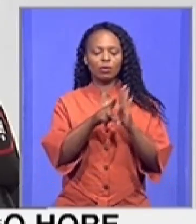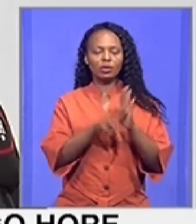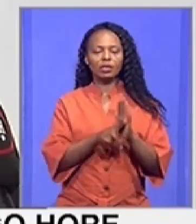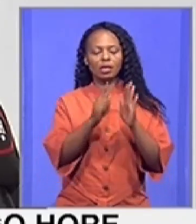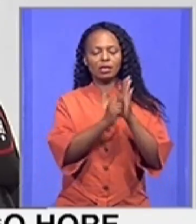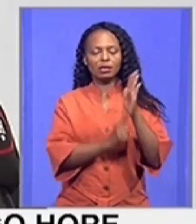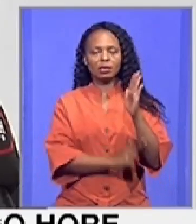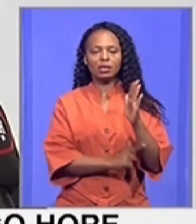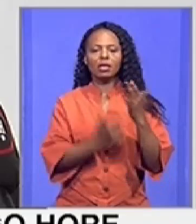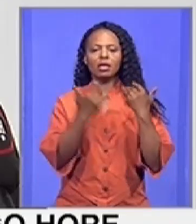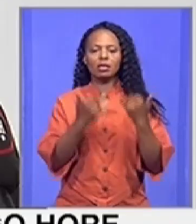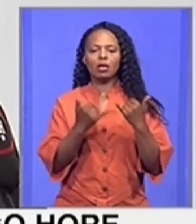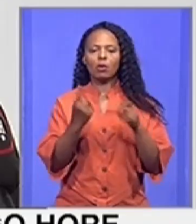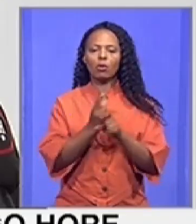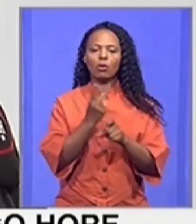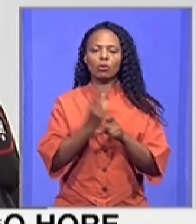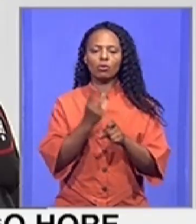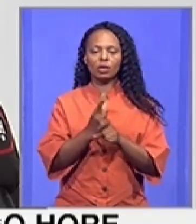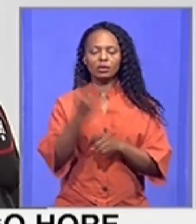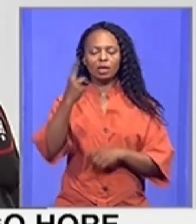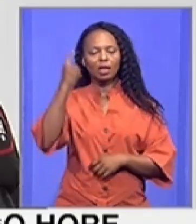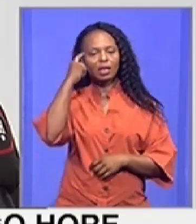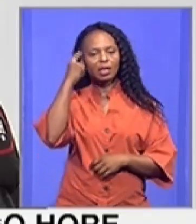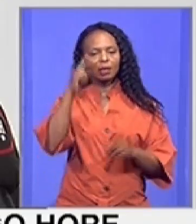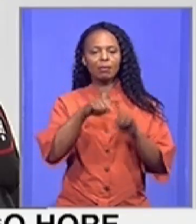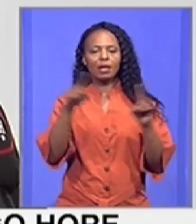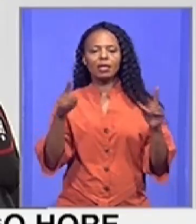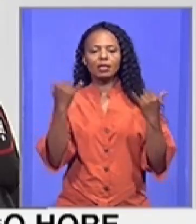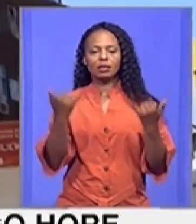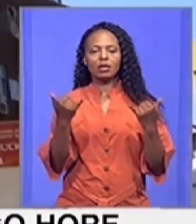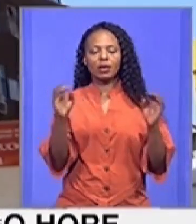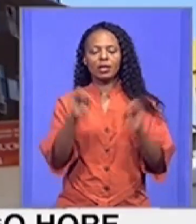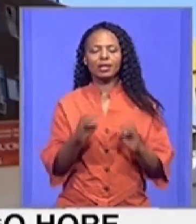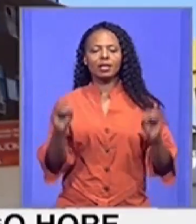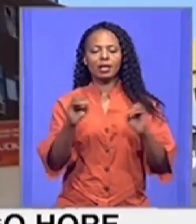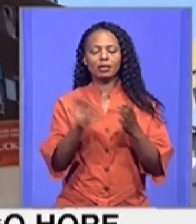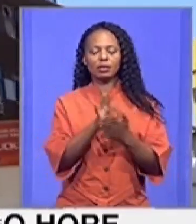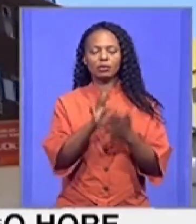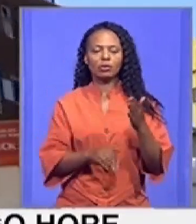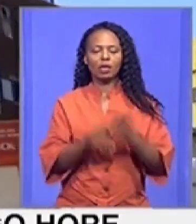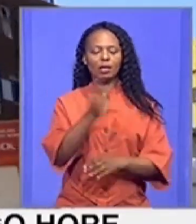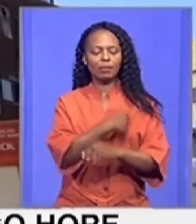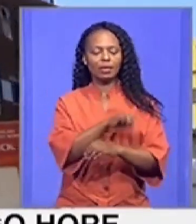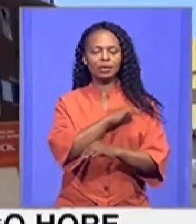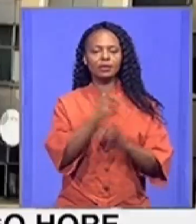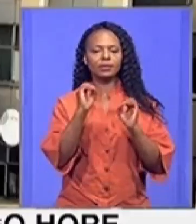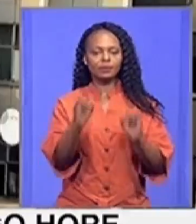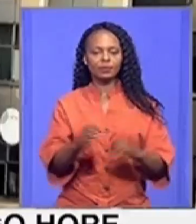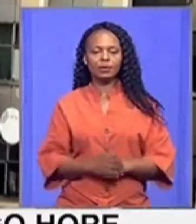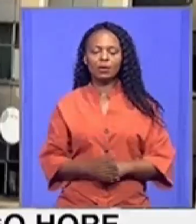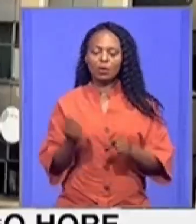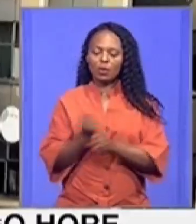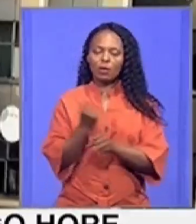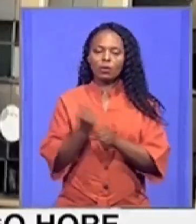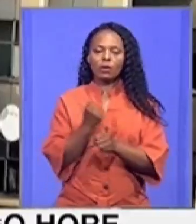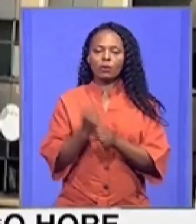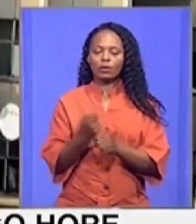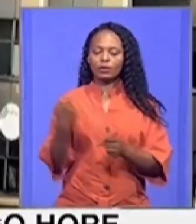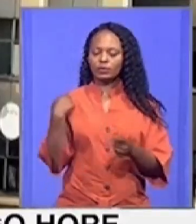cannot be second-guessed through a non-existent electoral mandate. We've been working on this for a very long